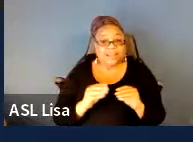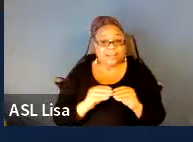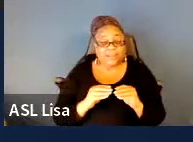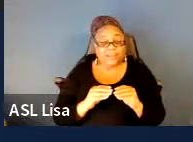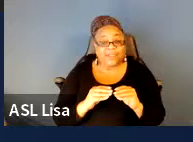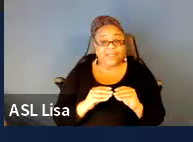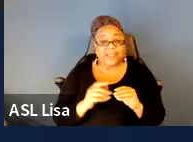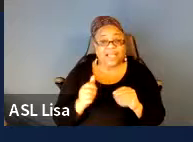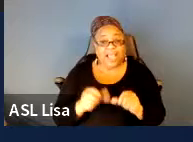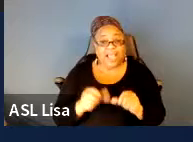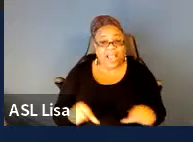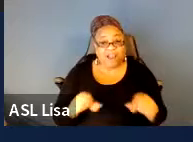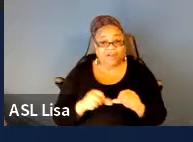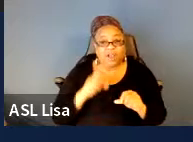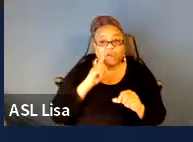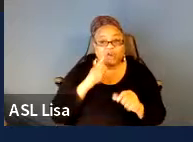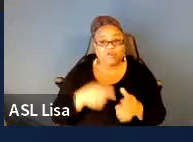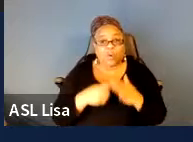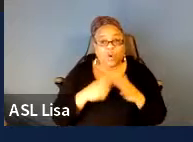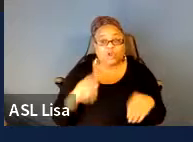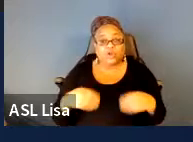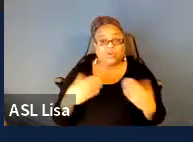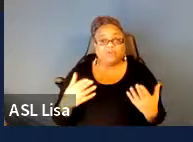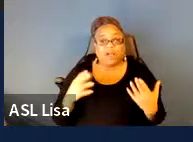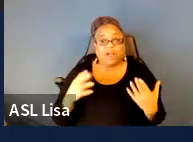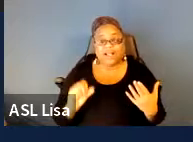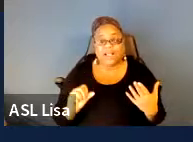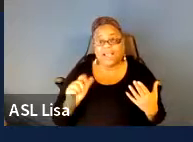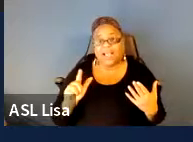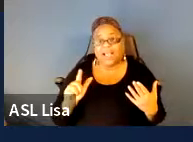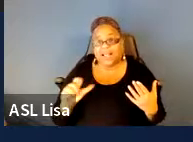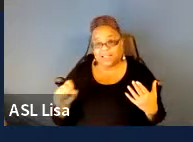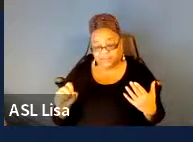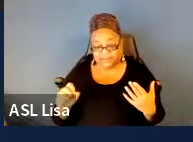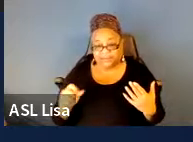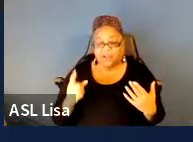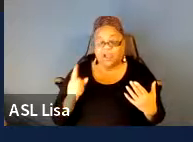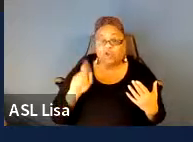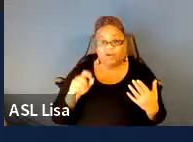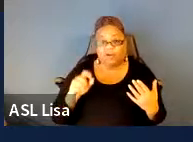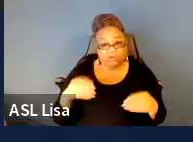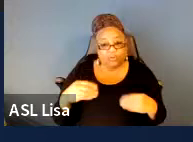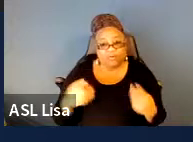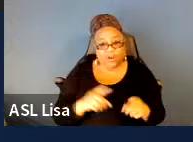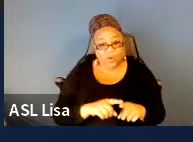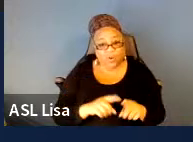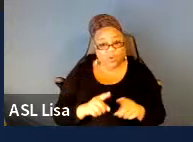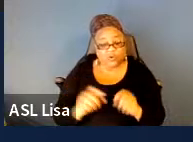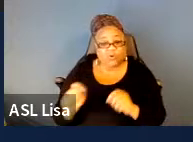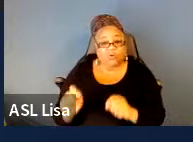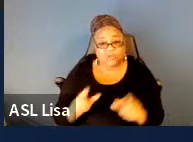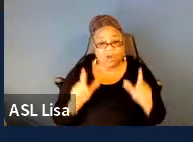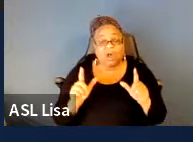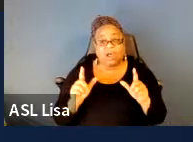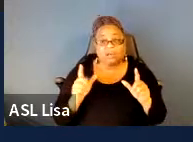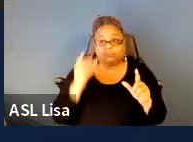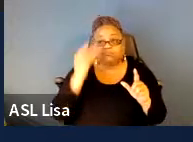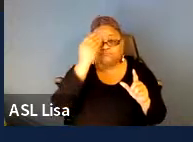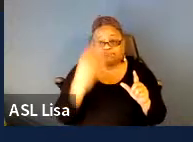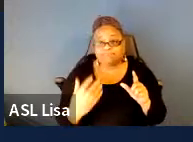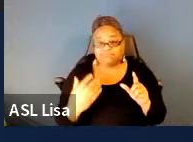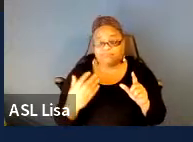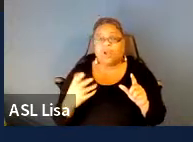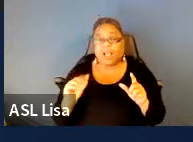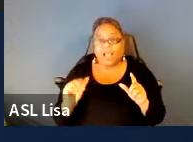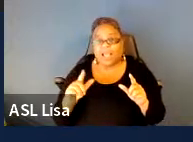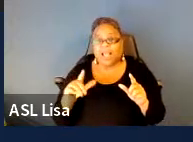in order to provide that assistive listening system, you also have to provide signs informing patrons of the availability of